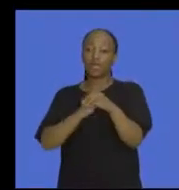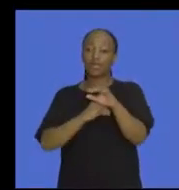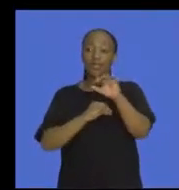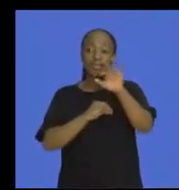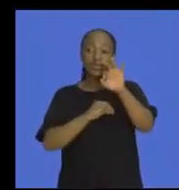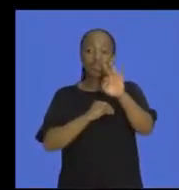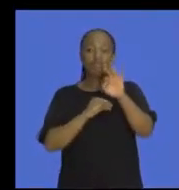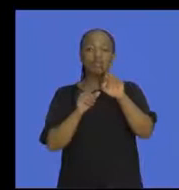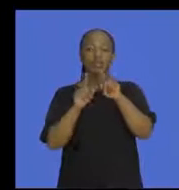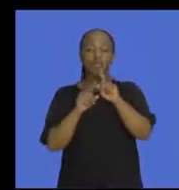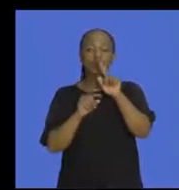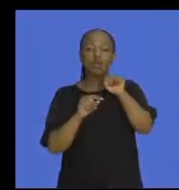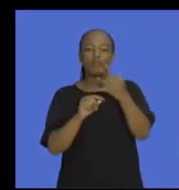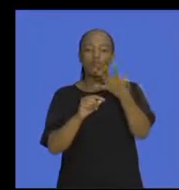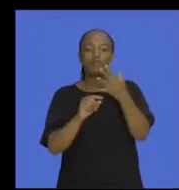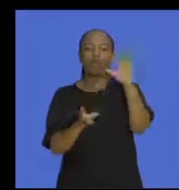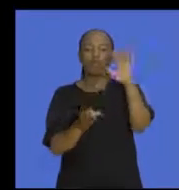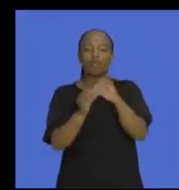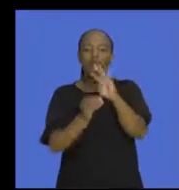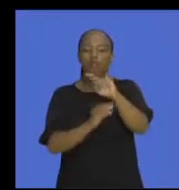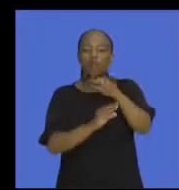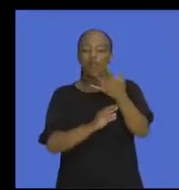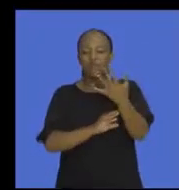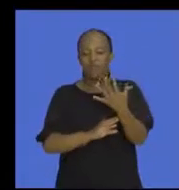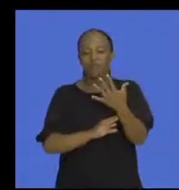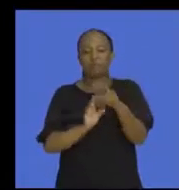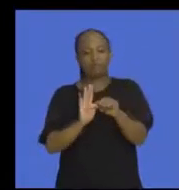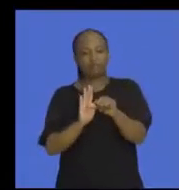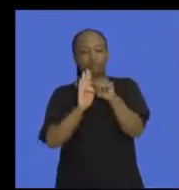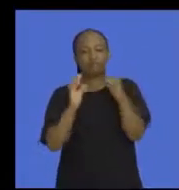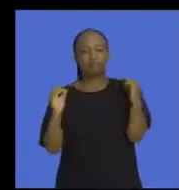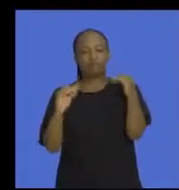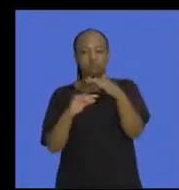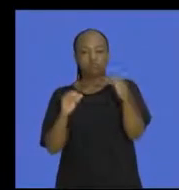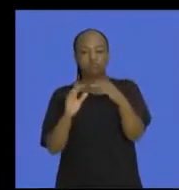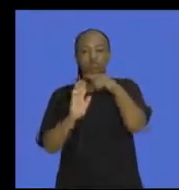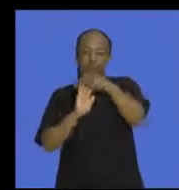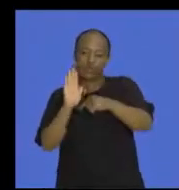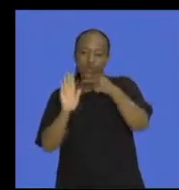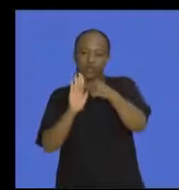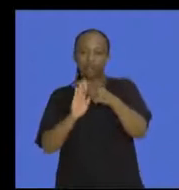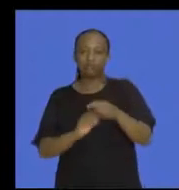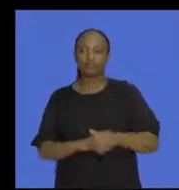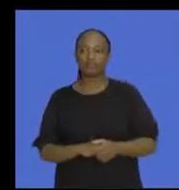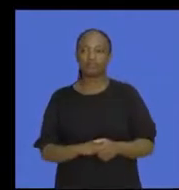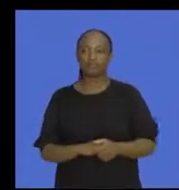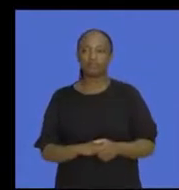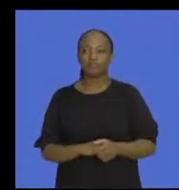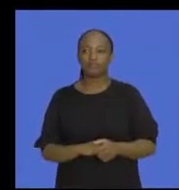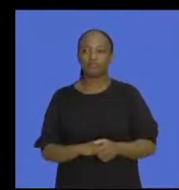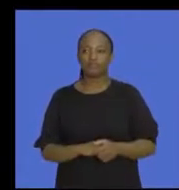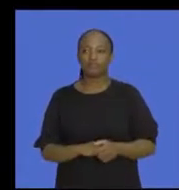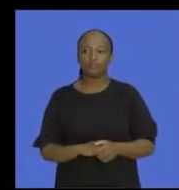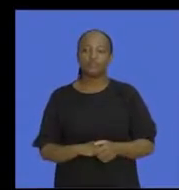the 3 and the 1.5, it gives you that total current, which is the main current in the circuit. right?